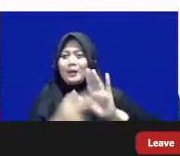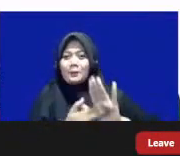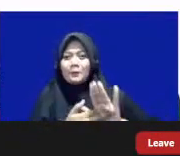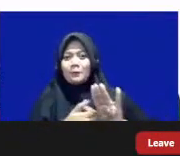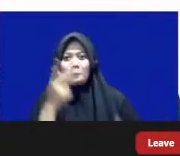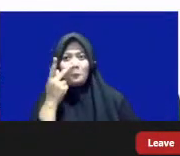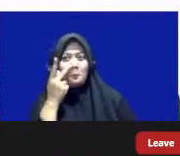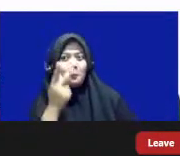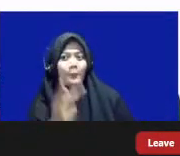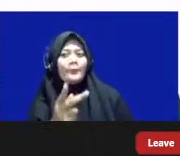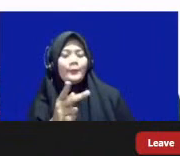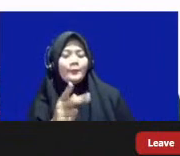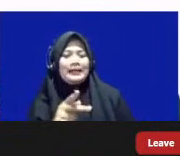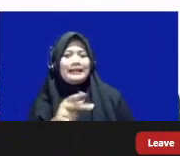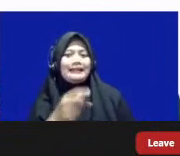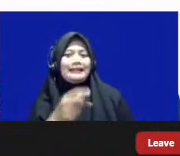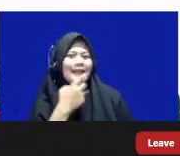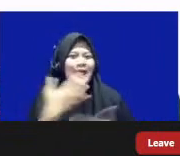Indonesia experience first